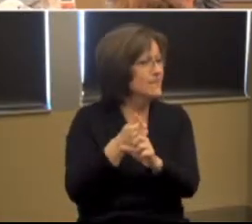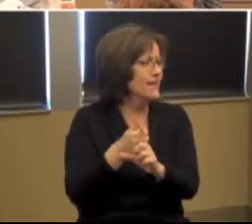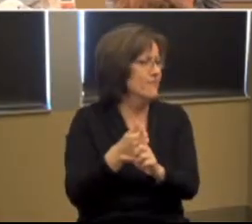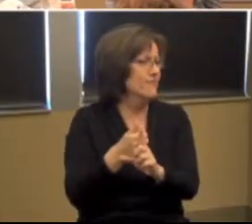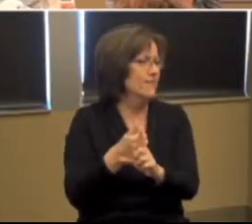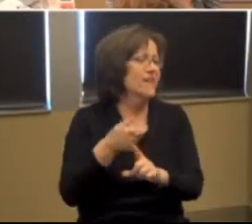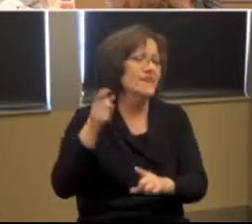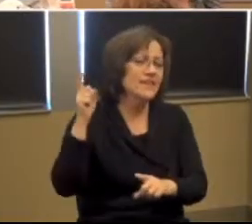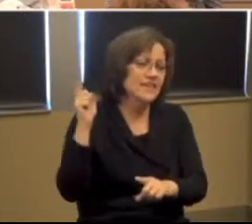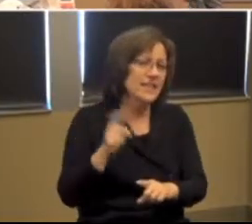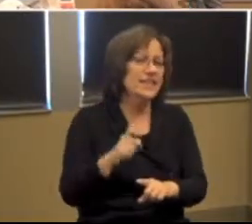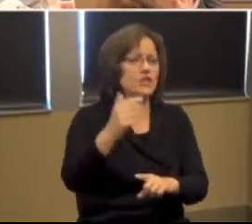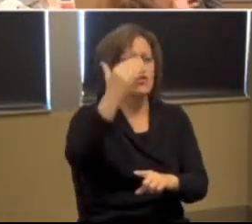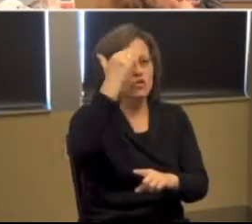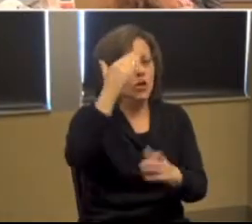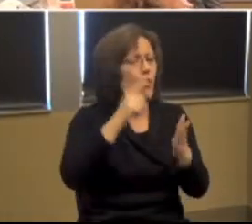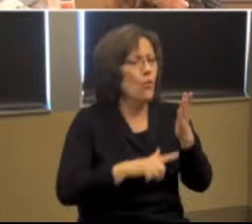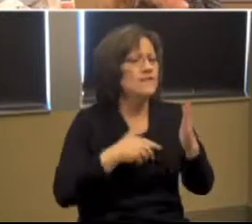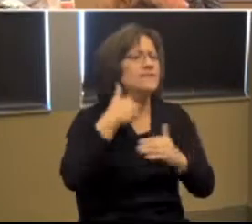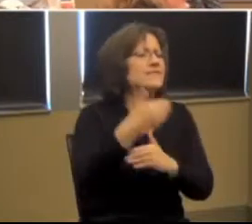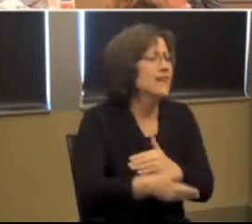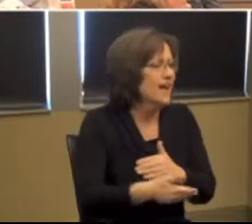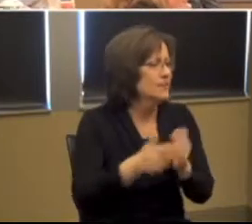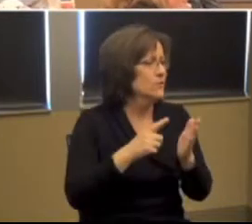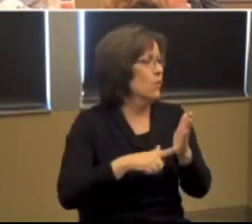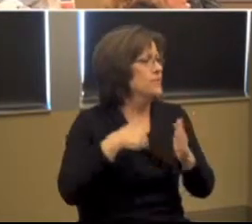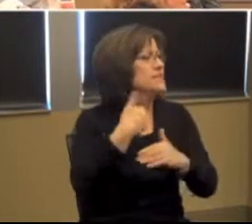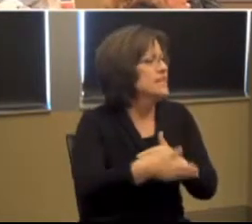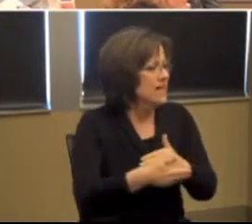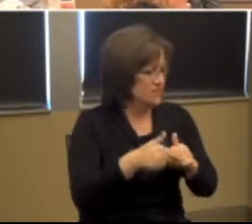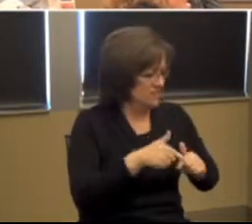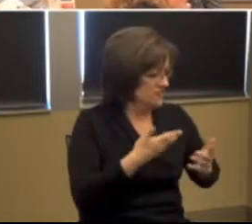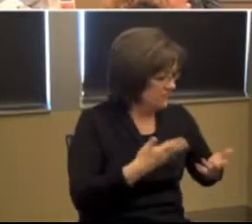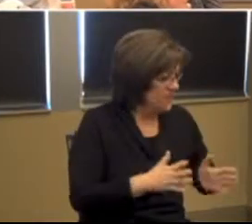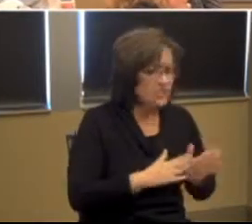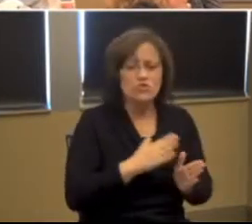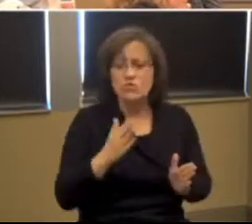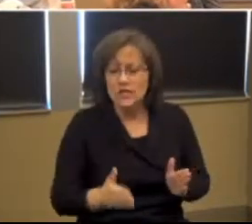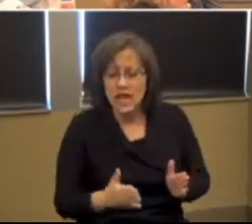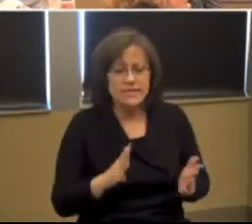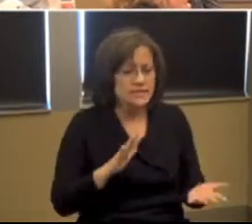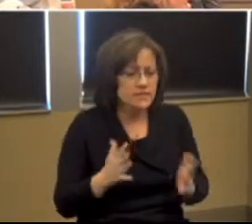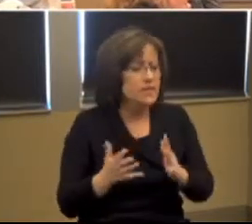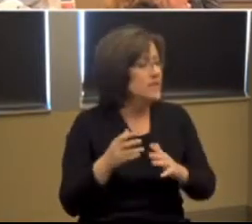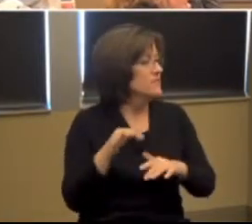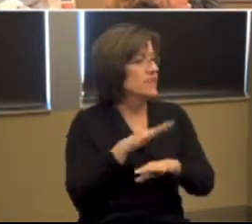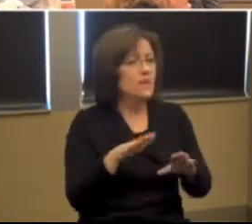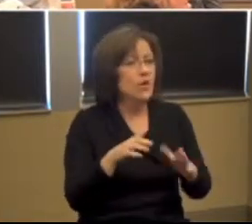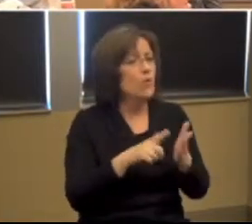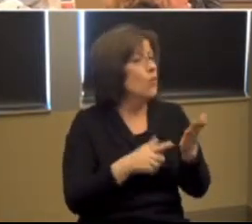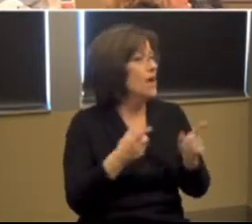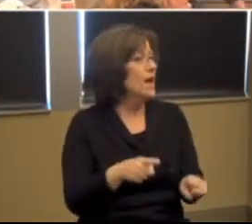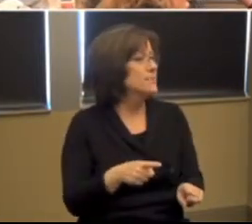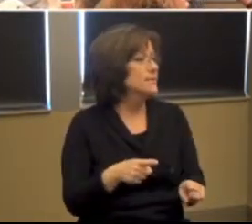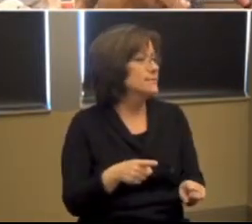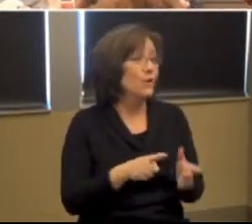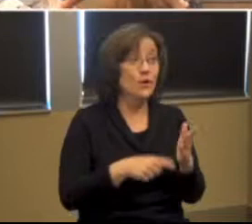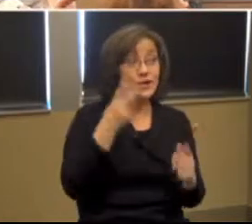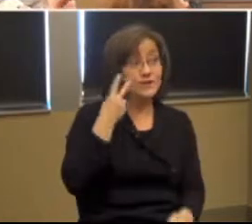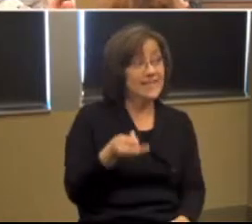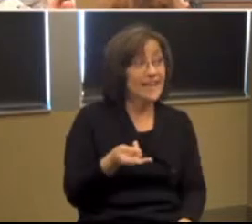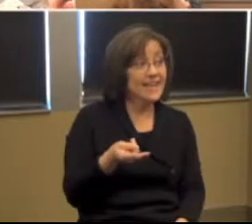and they need to know what's coming next. And when they don't, what does it result in? What do you